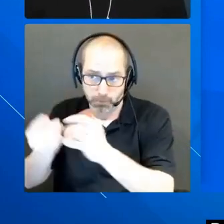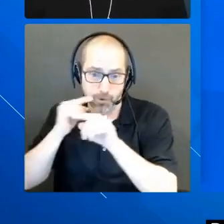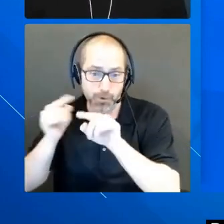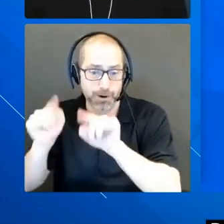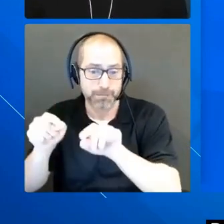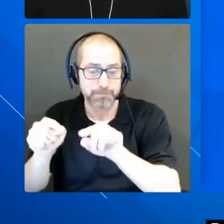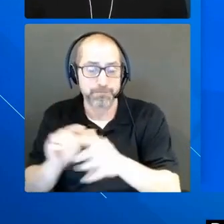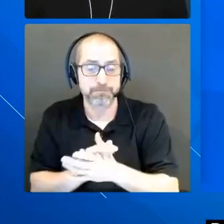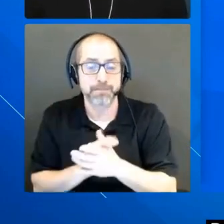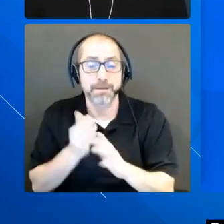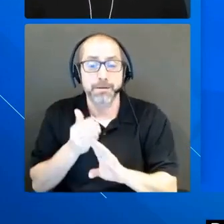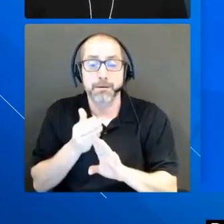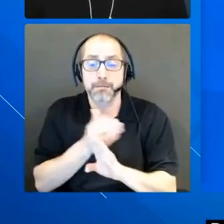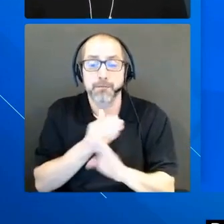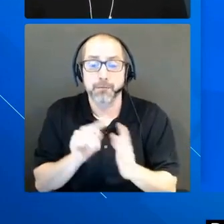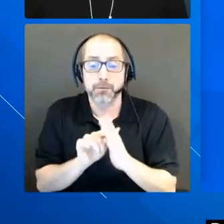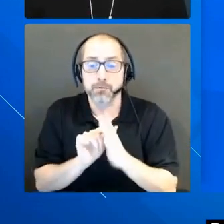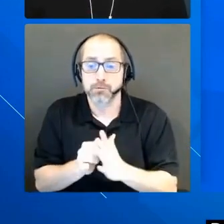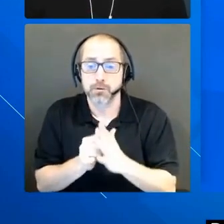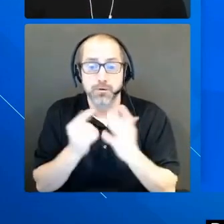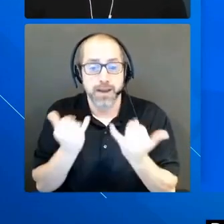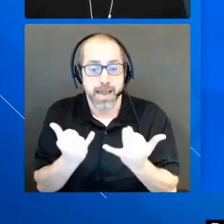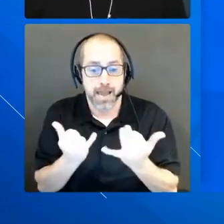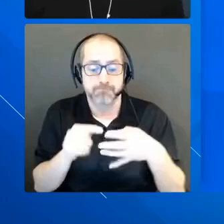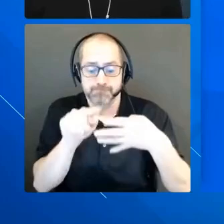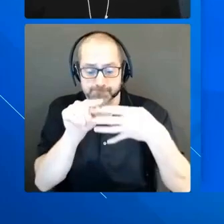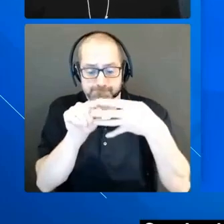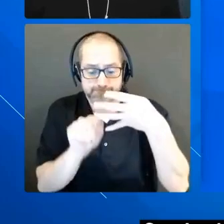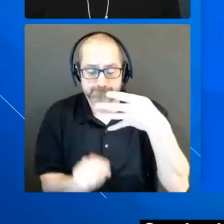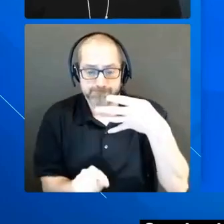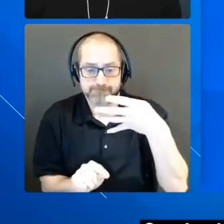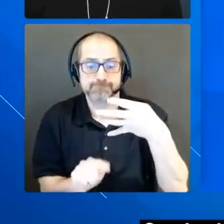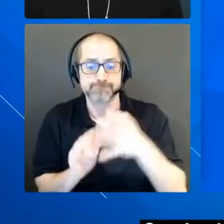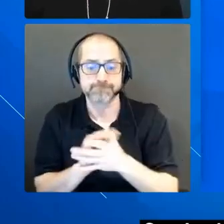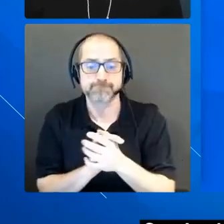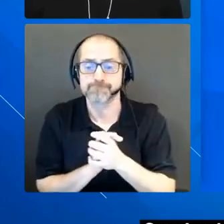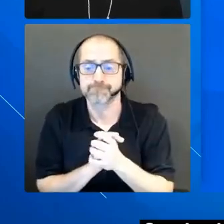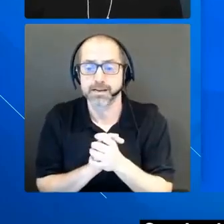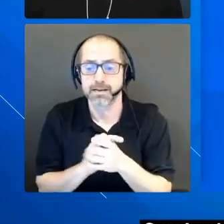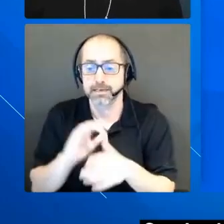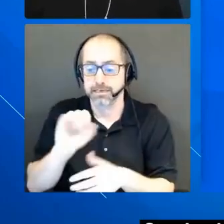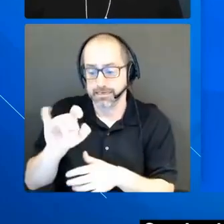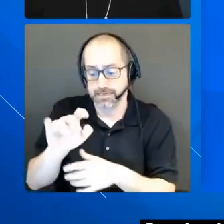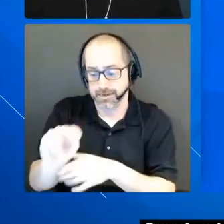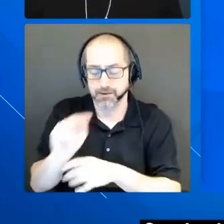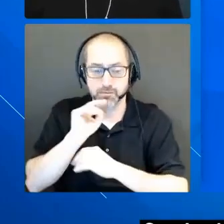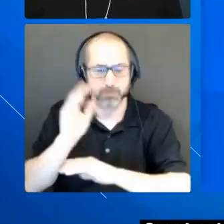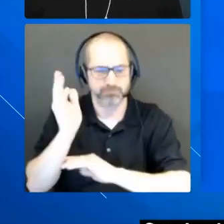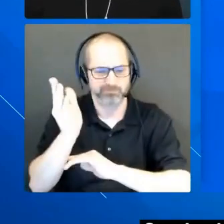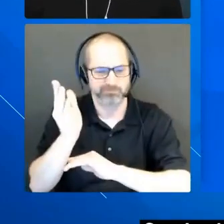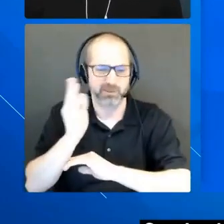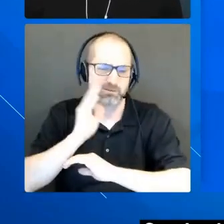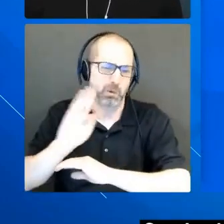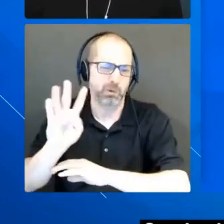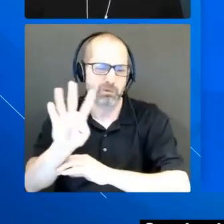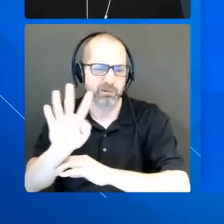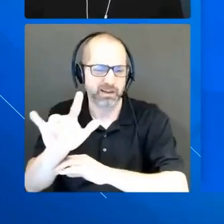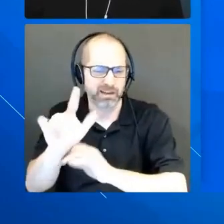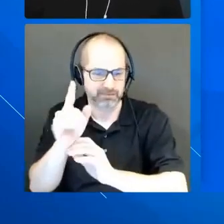Before we get started, a few housekeeping items. Stephen's going to be presenting for about the next 45